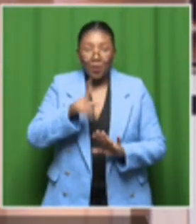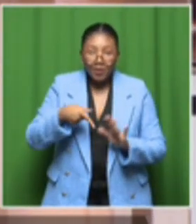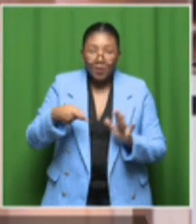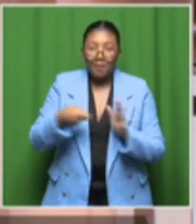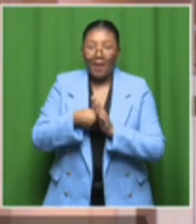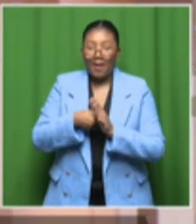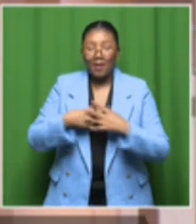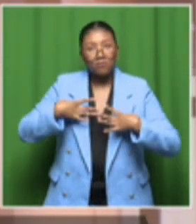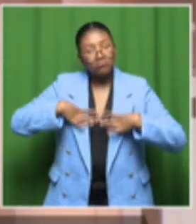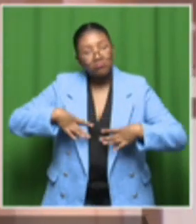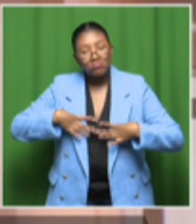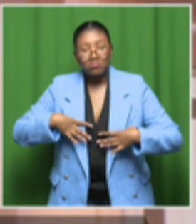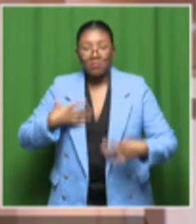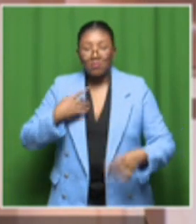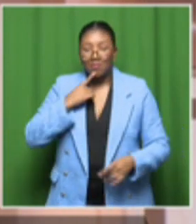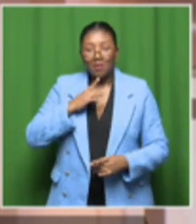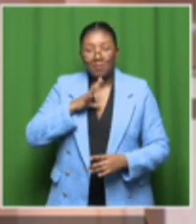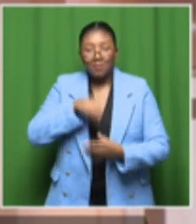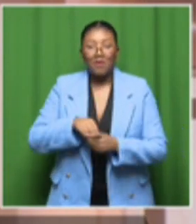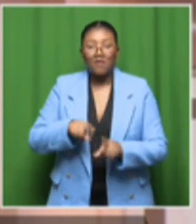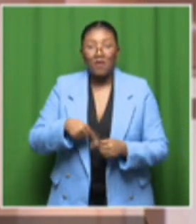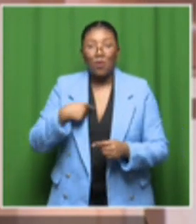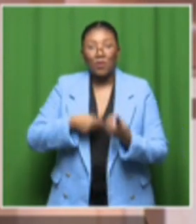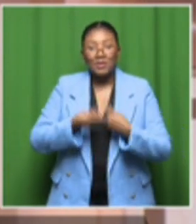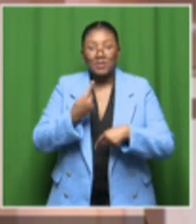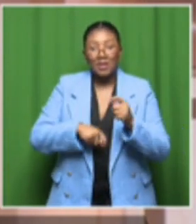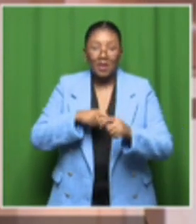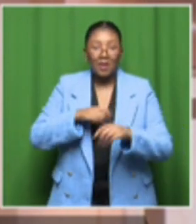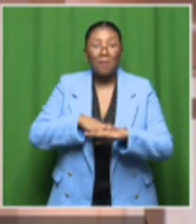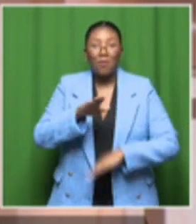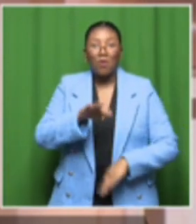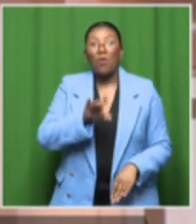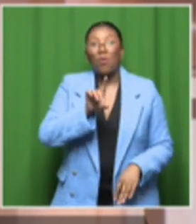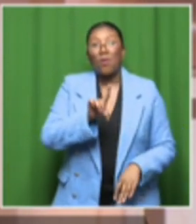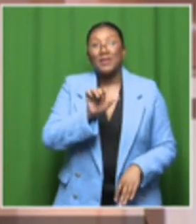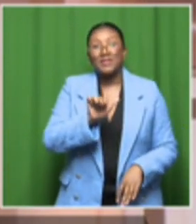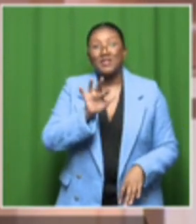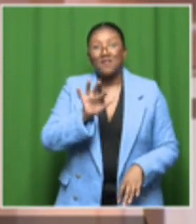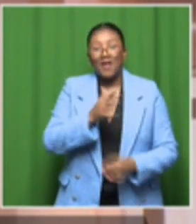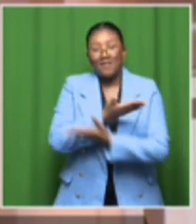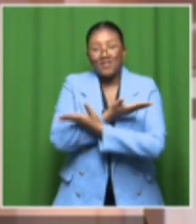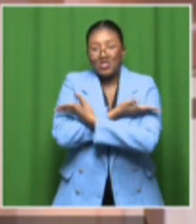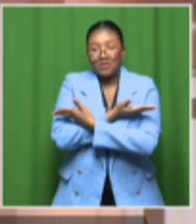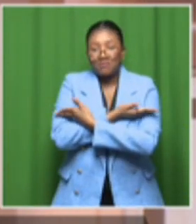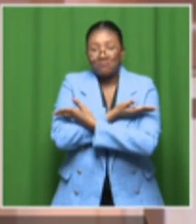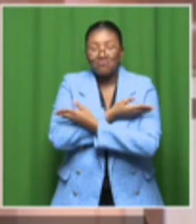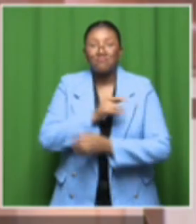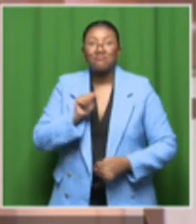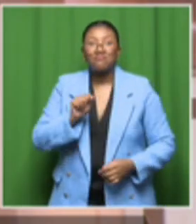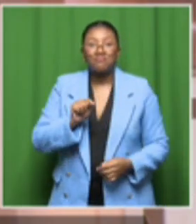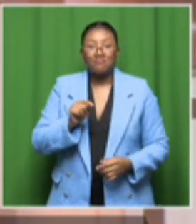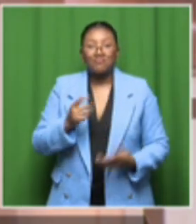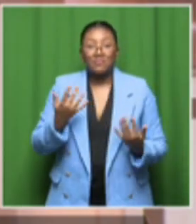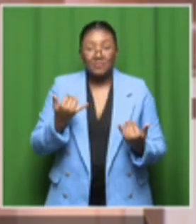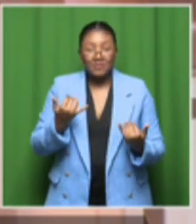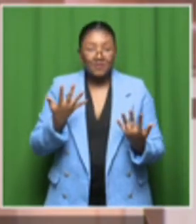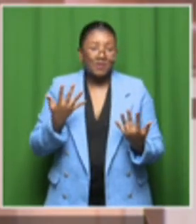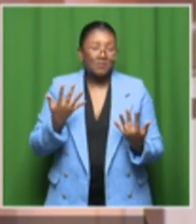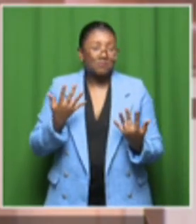think so far we've sold like more than 165 T-shirts. Okay. So we've sent our